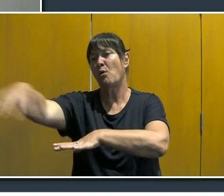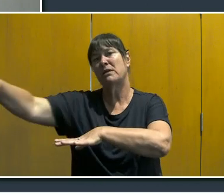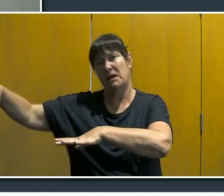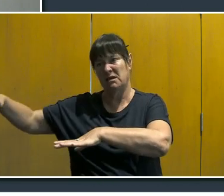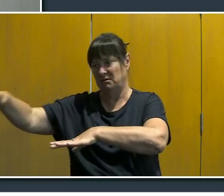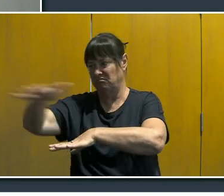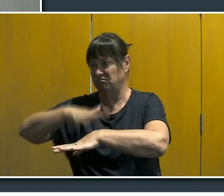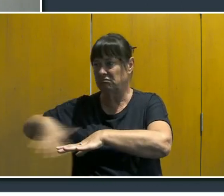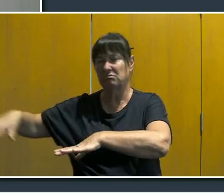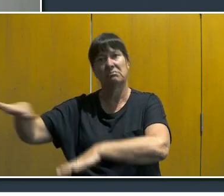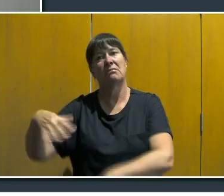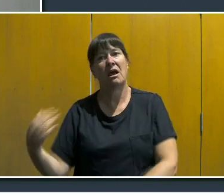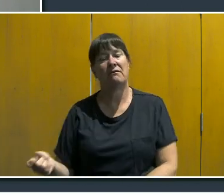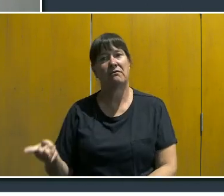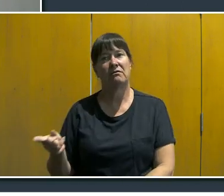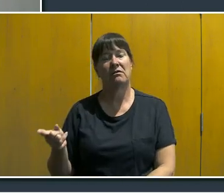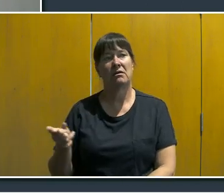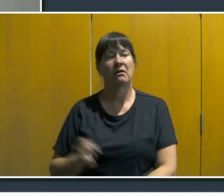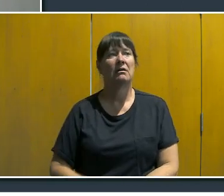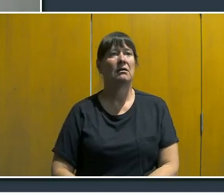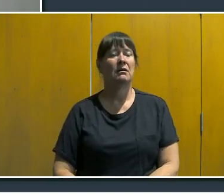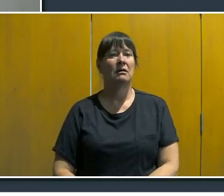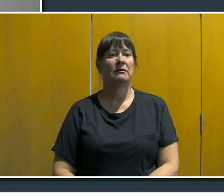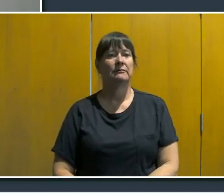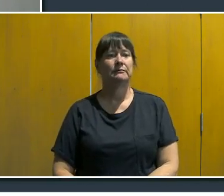area. And really, all I can do is just